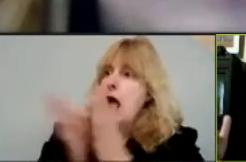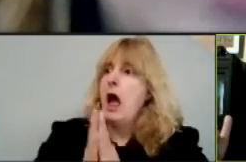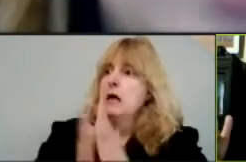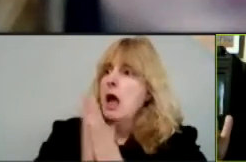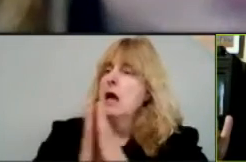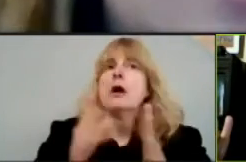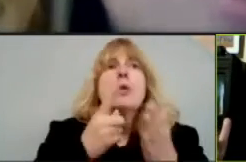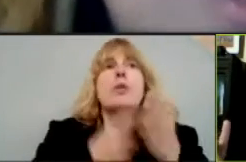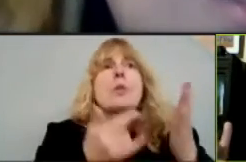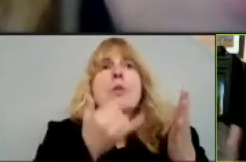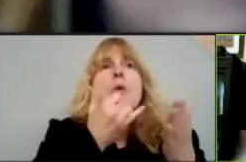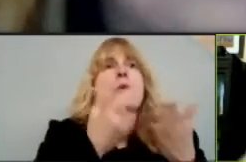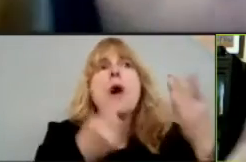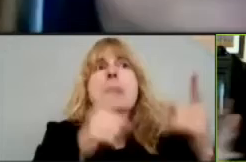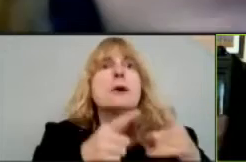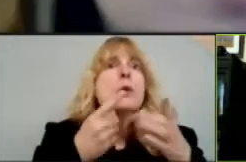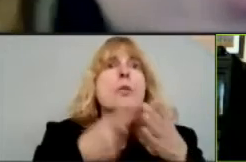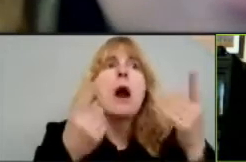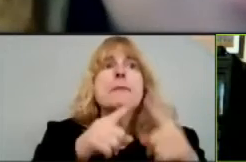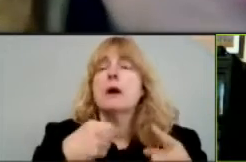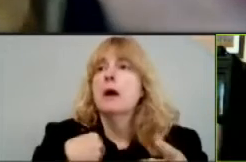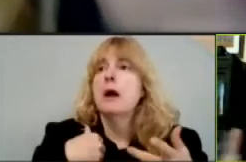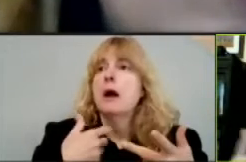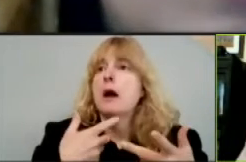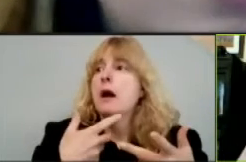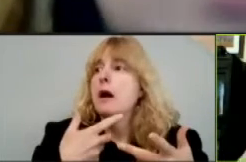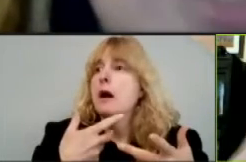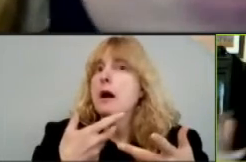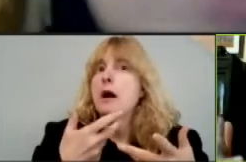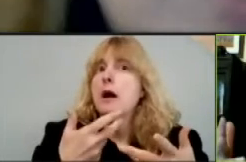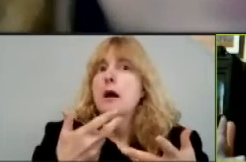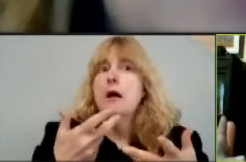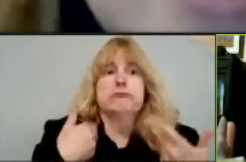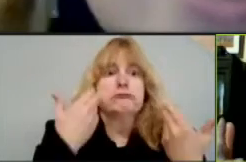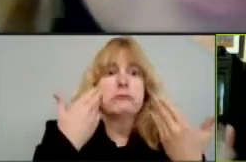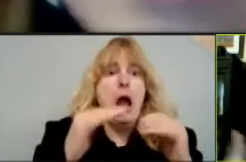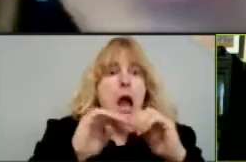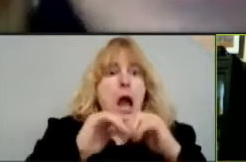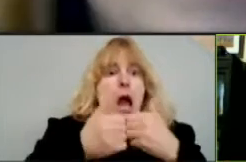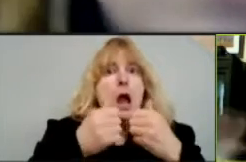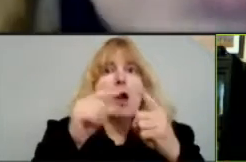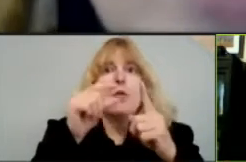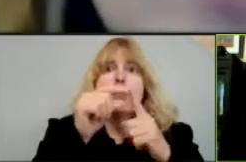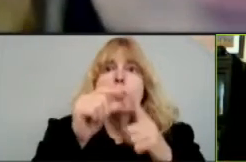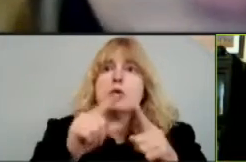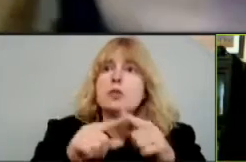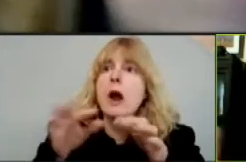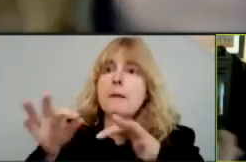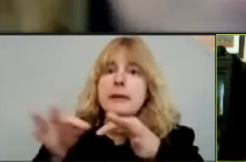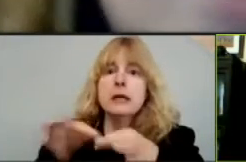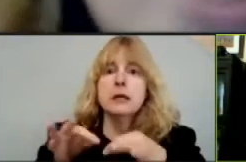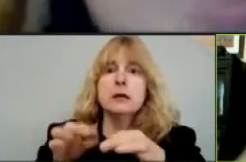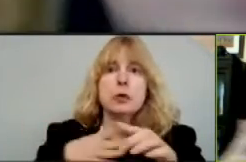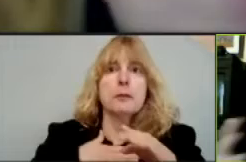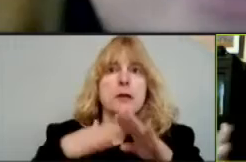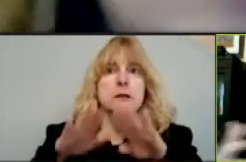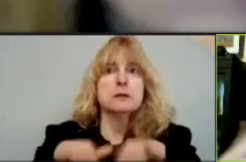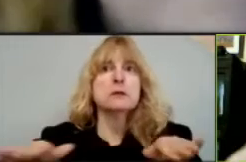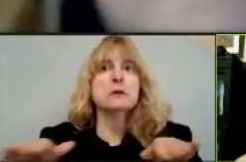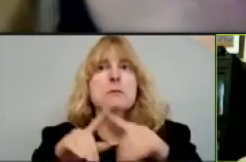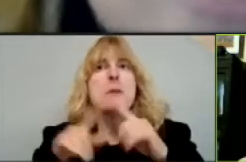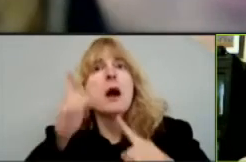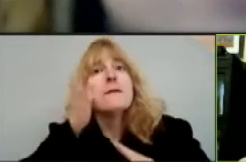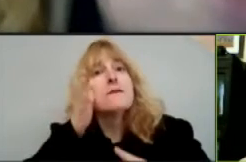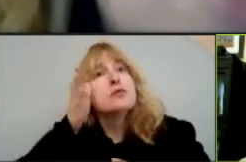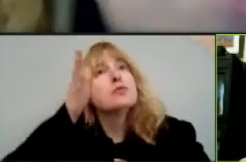couldn't even, there were no words for how you explain this. But also, as we look forward, how do I make sure